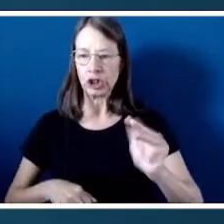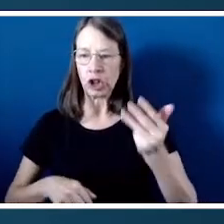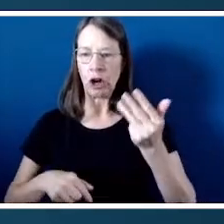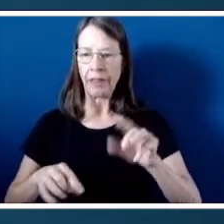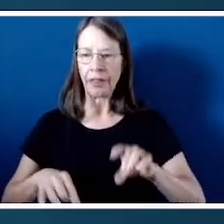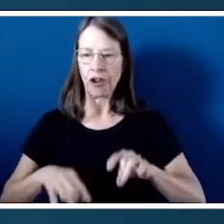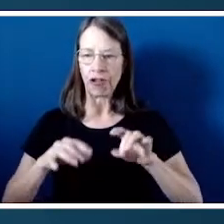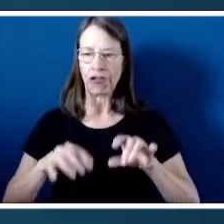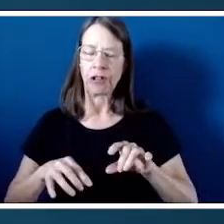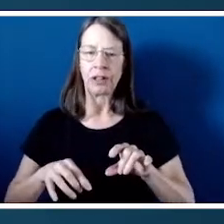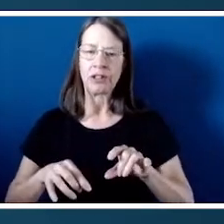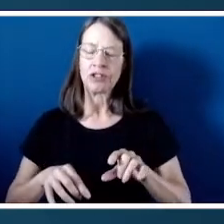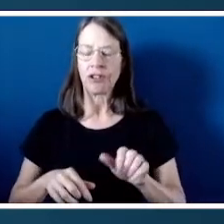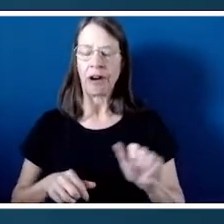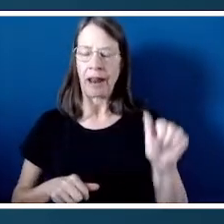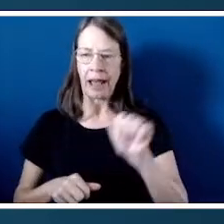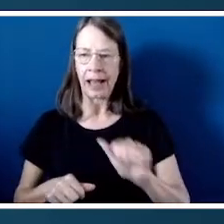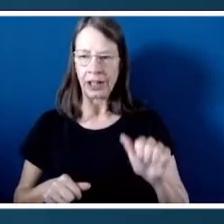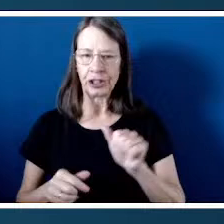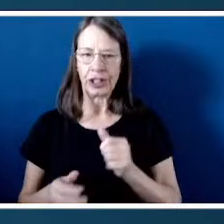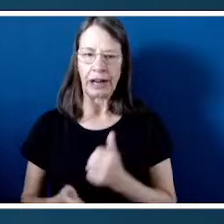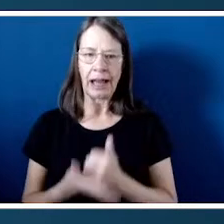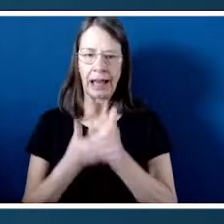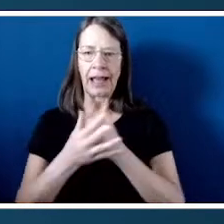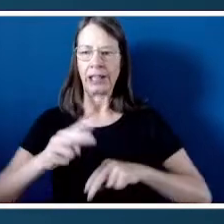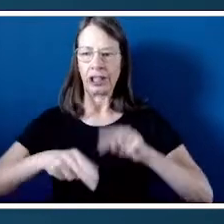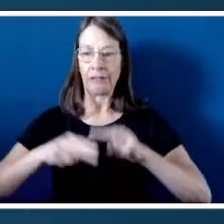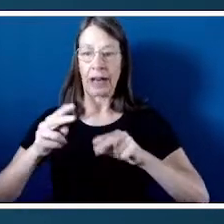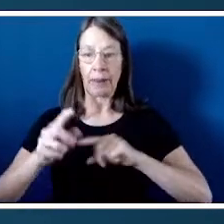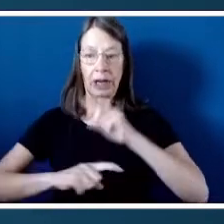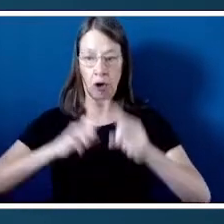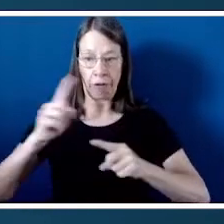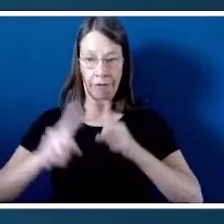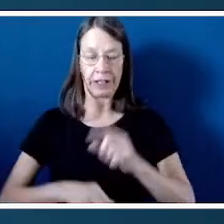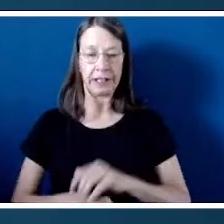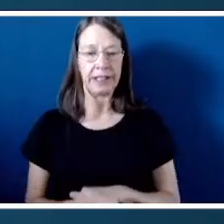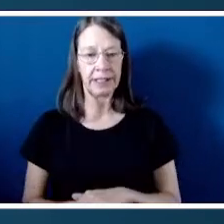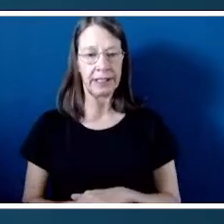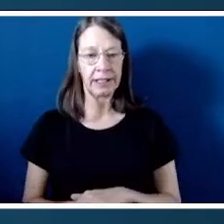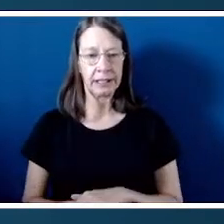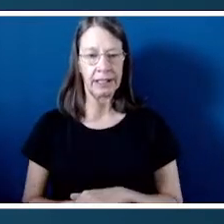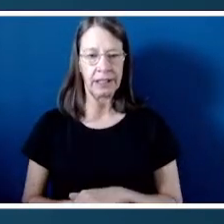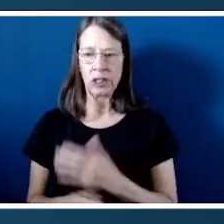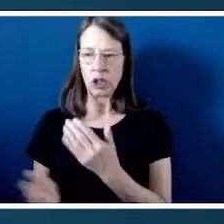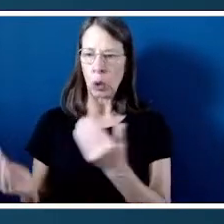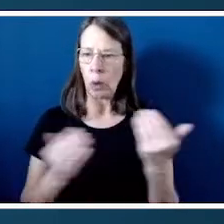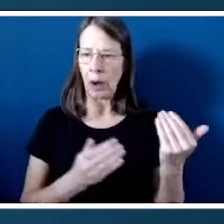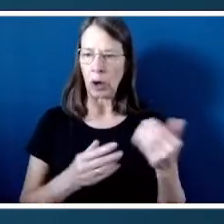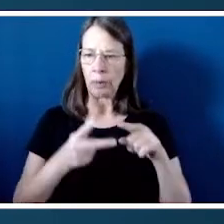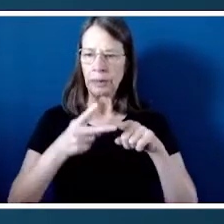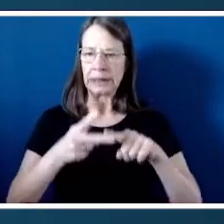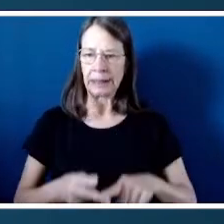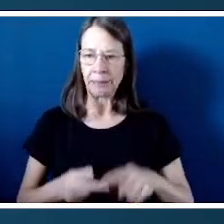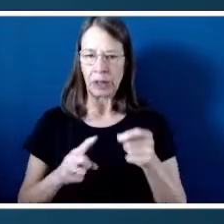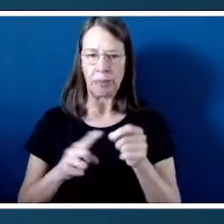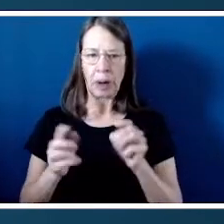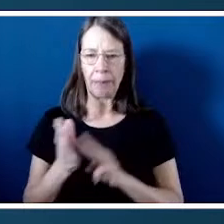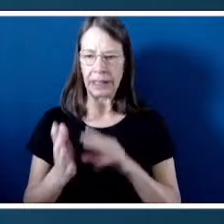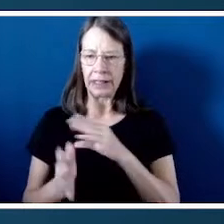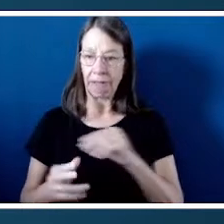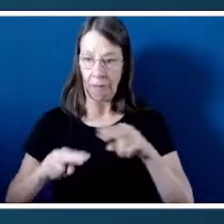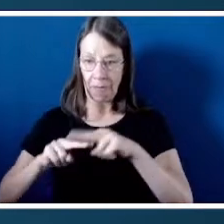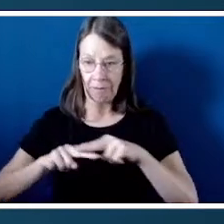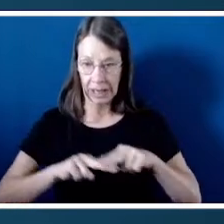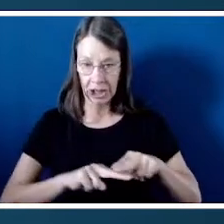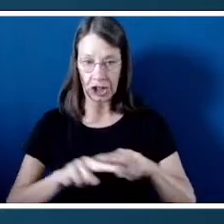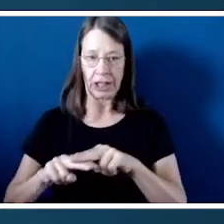and International Development Conference. I'd like to extend a special welcome to both the Deputy Prime Minister of the Republic of Fiji,